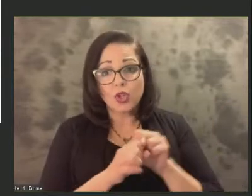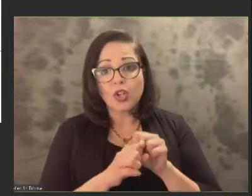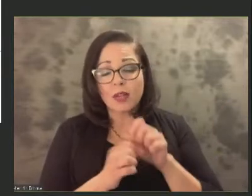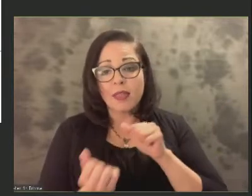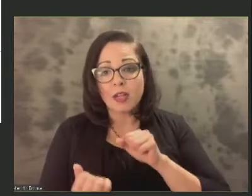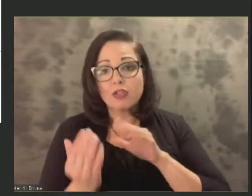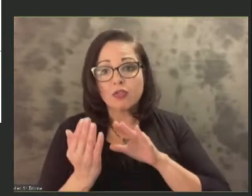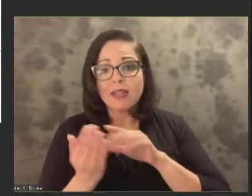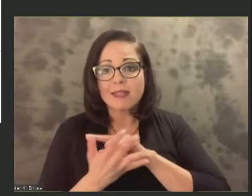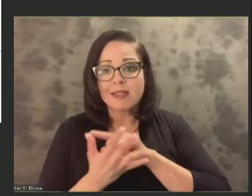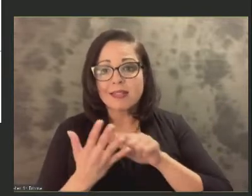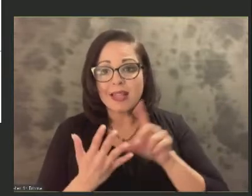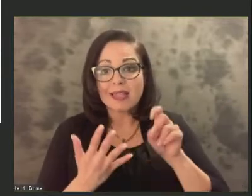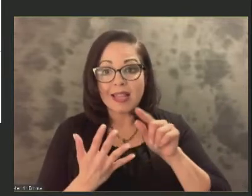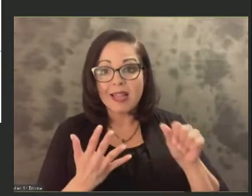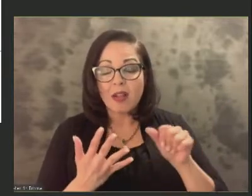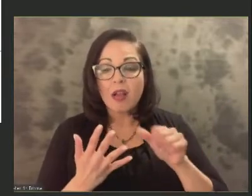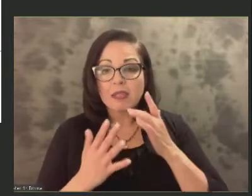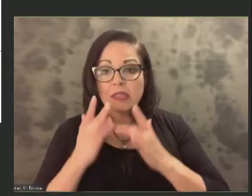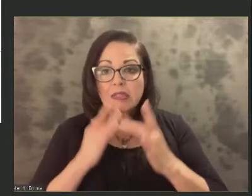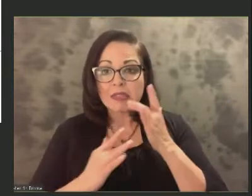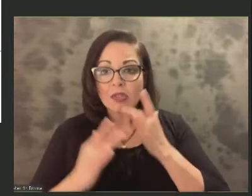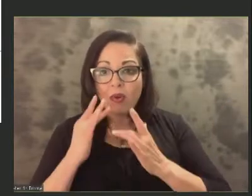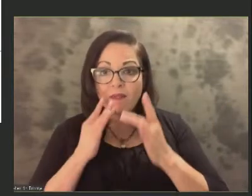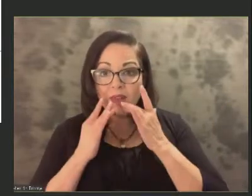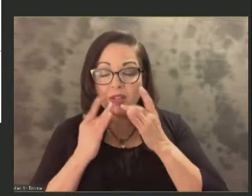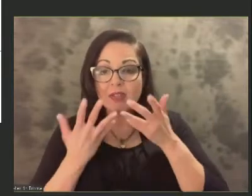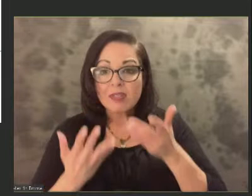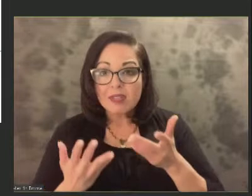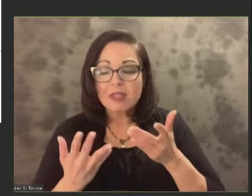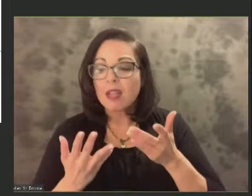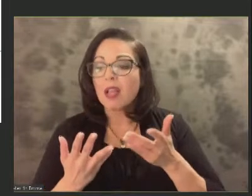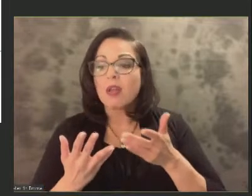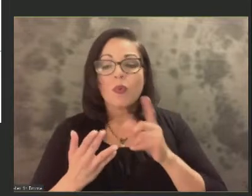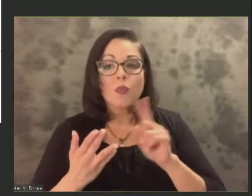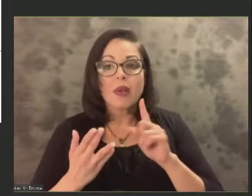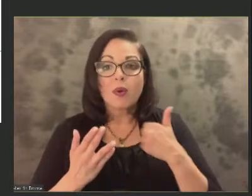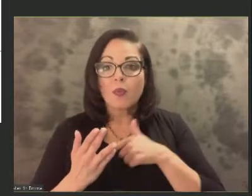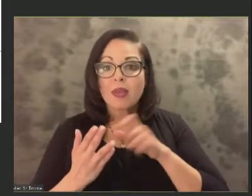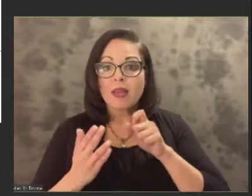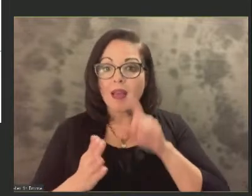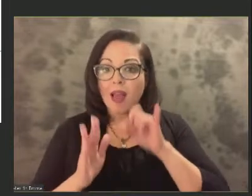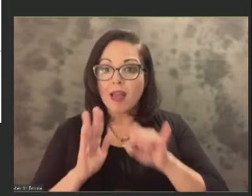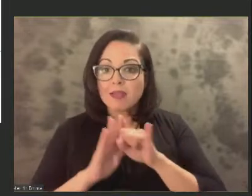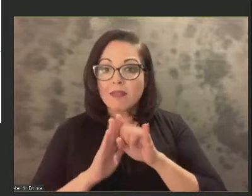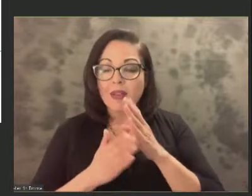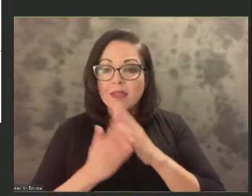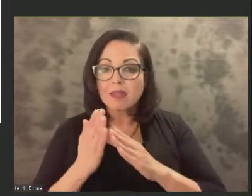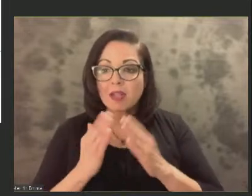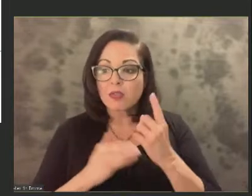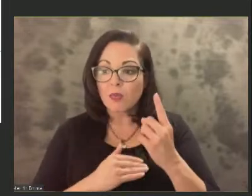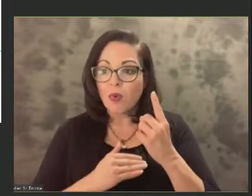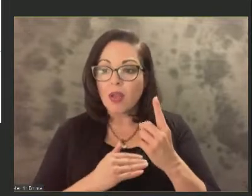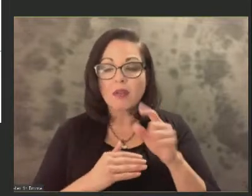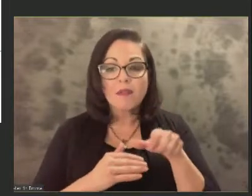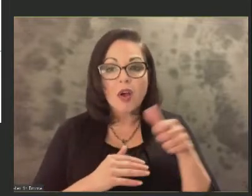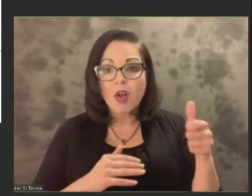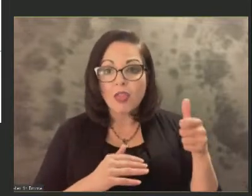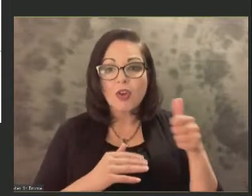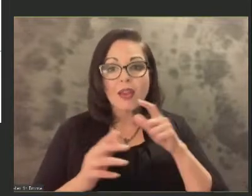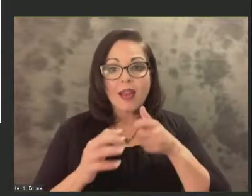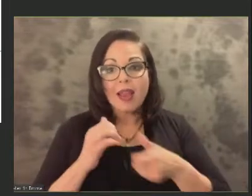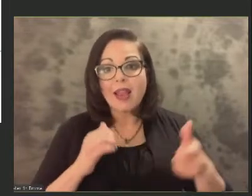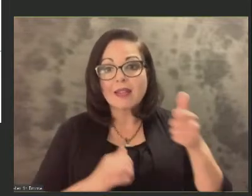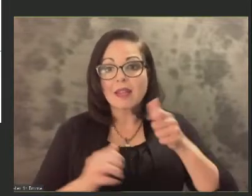addresses the data shortfalls, which we identify in section 1 of another executive order. But this